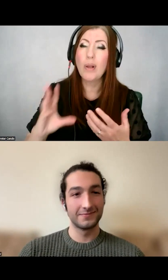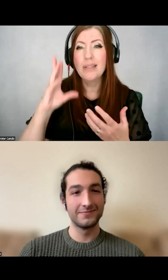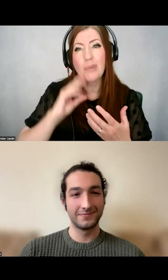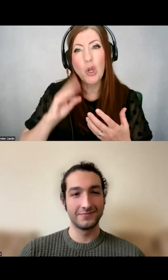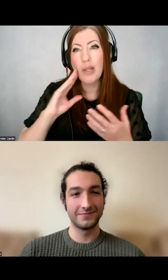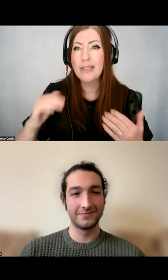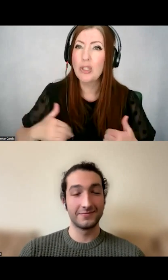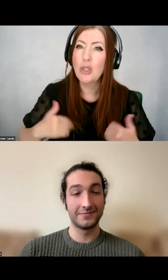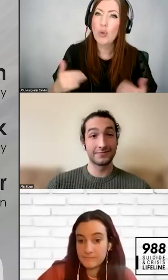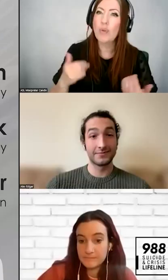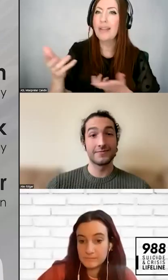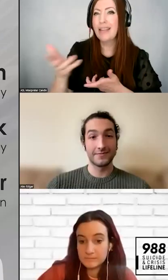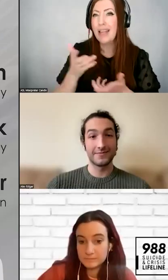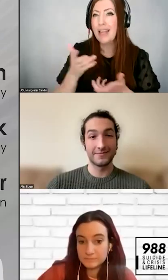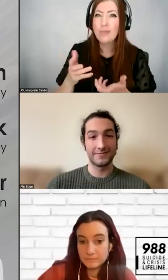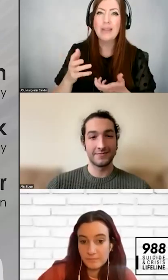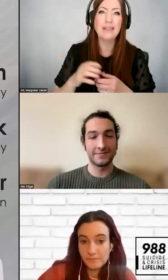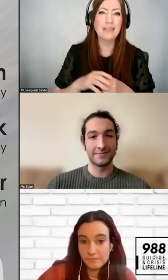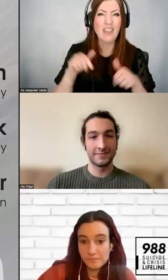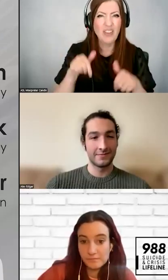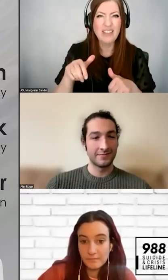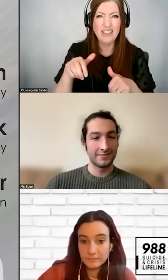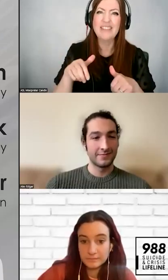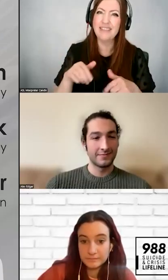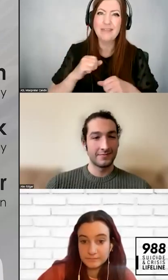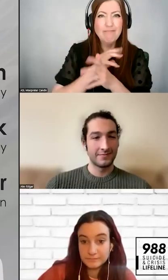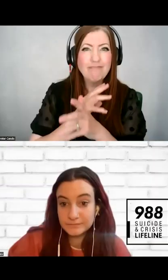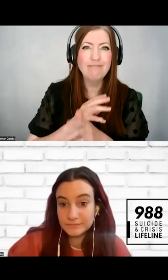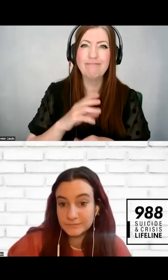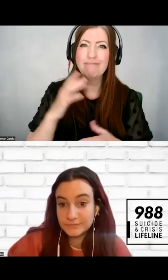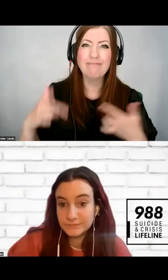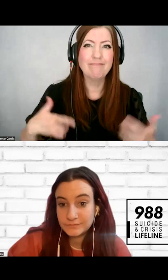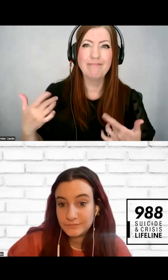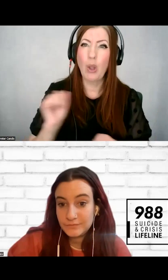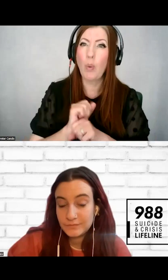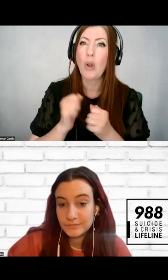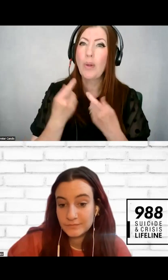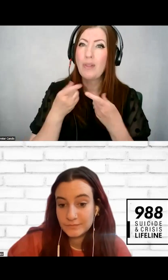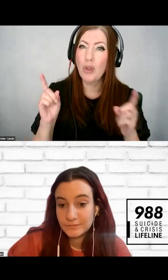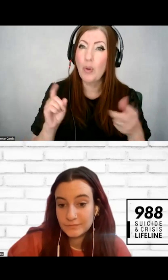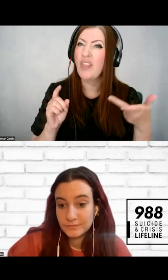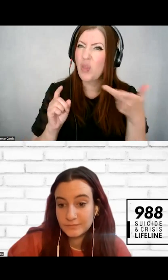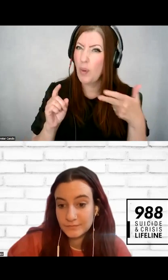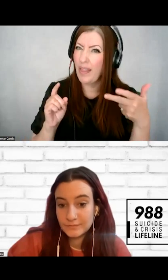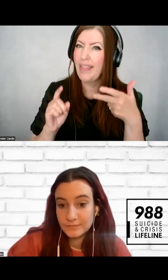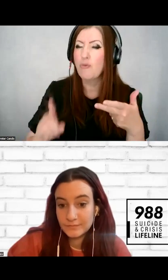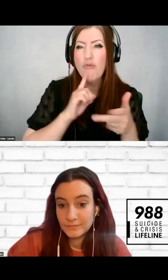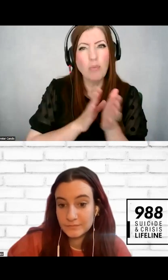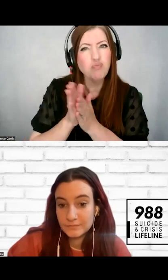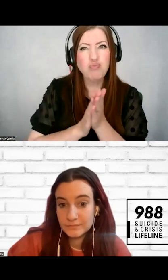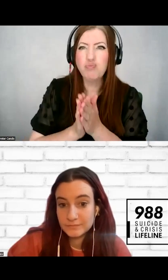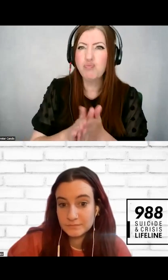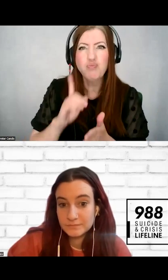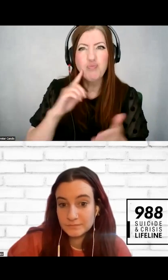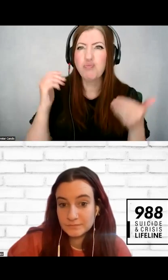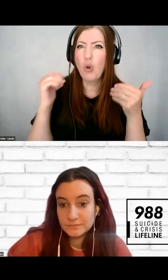and voice in this space. I'm just so grateful to be able to work with you all. And everyone, Katie, Alex, and Leo are absolute go-getters and just incredible advocates and